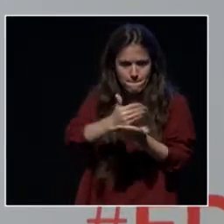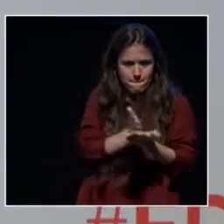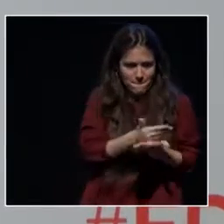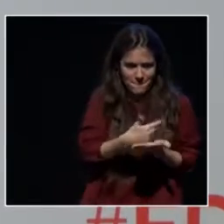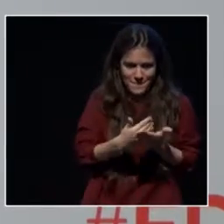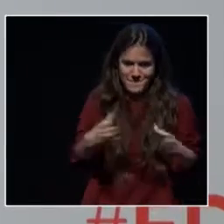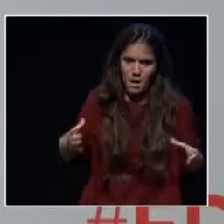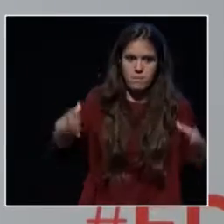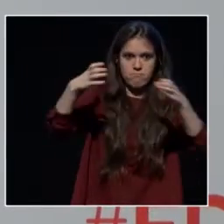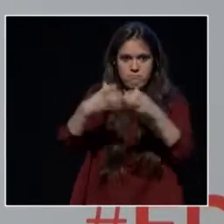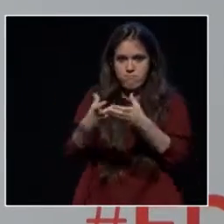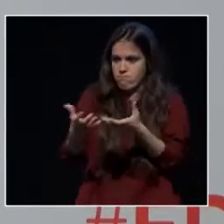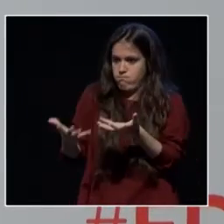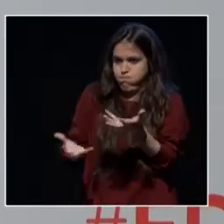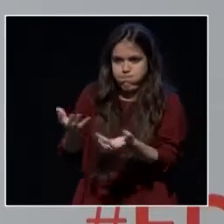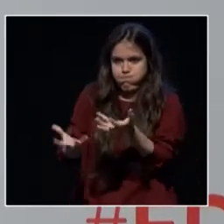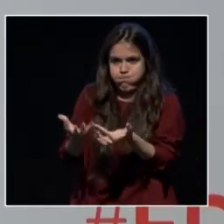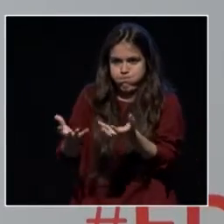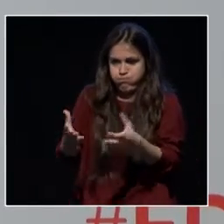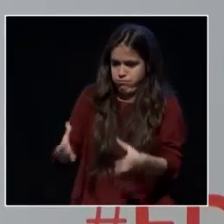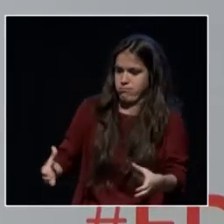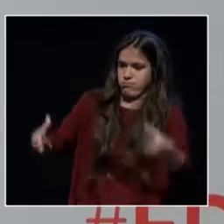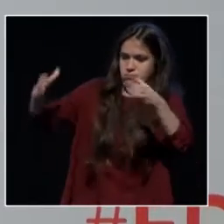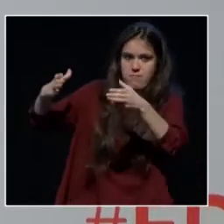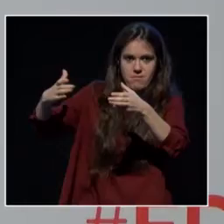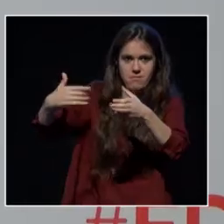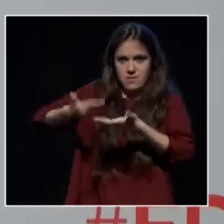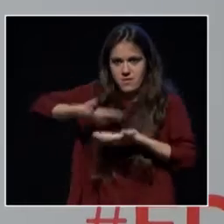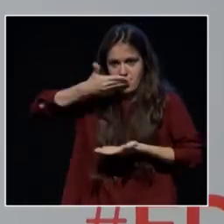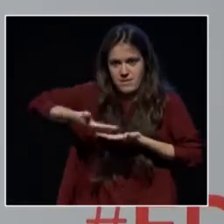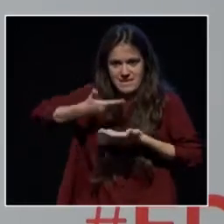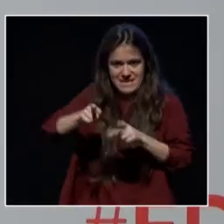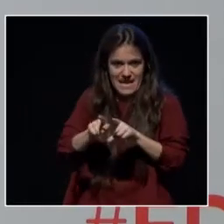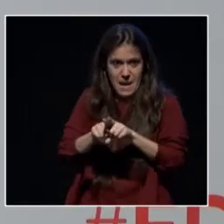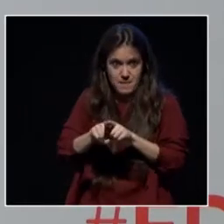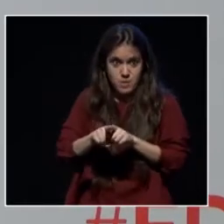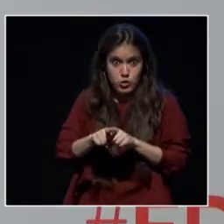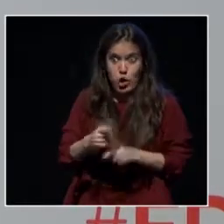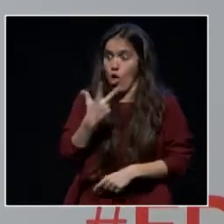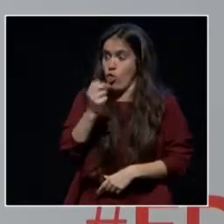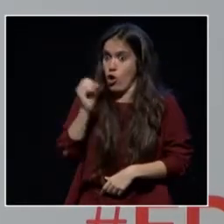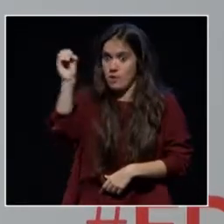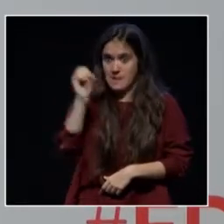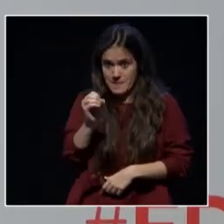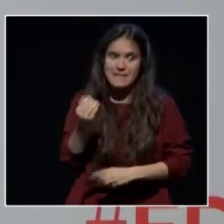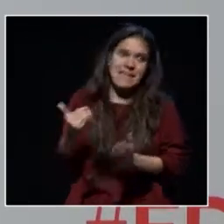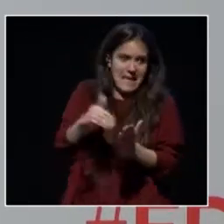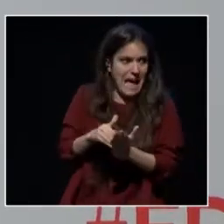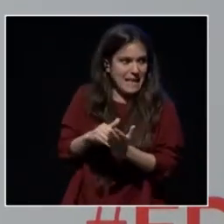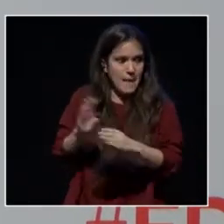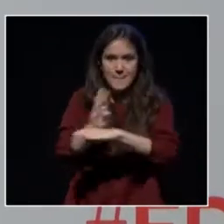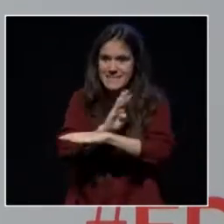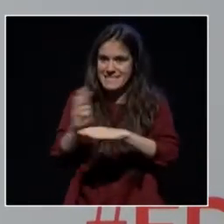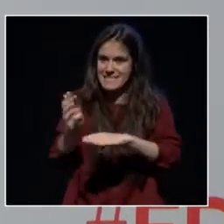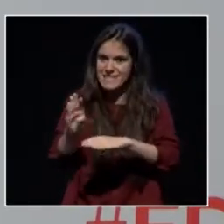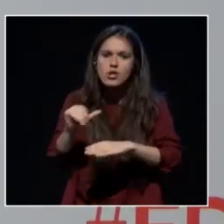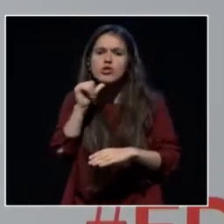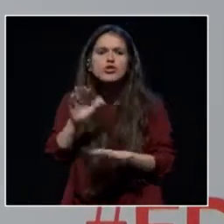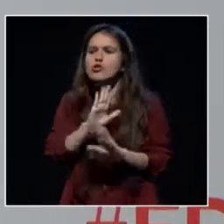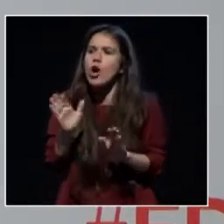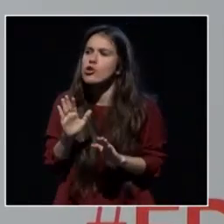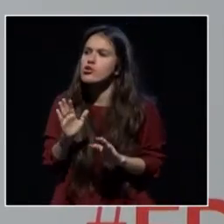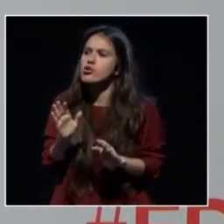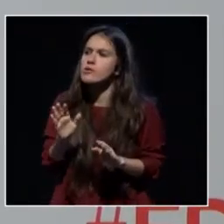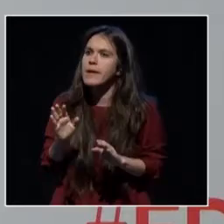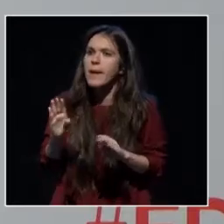and make ready-to-cook vegetables. And all the 30% is back into business. So it's not just doing business, whether it's the size